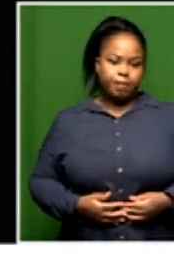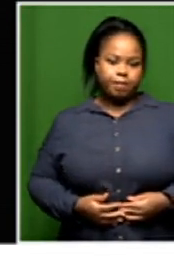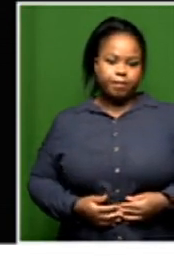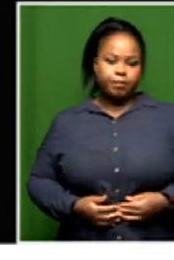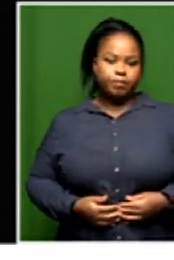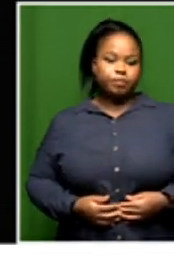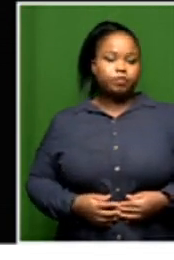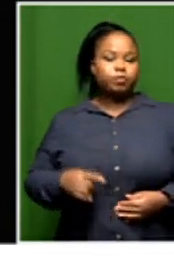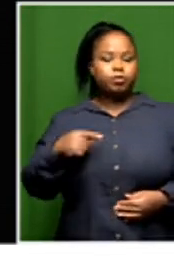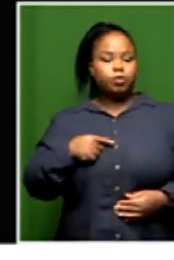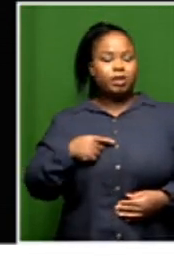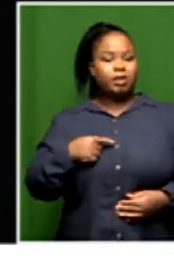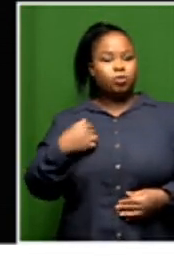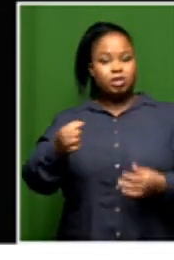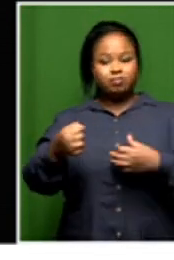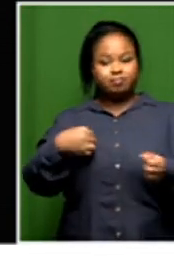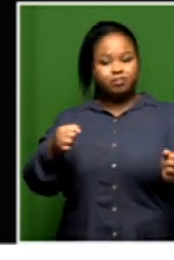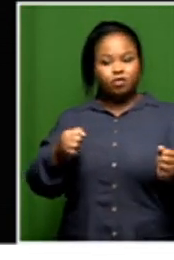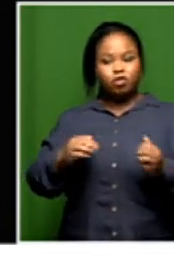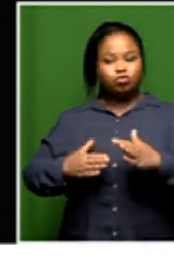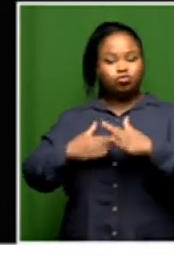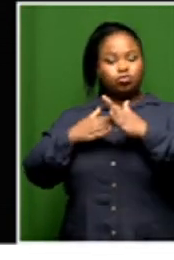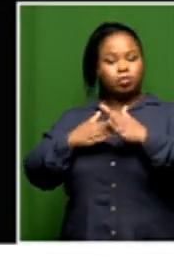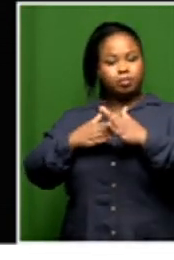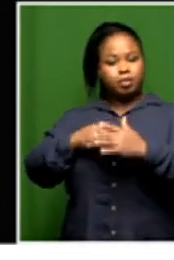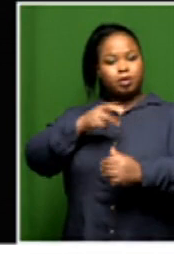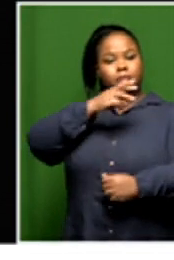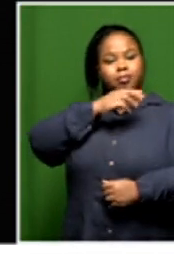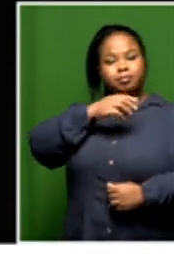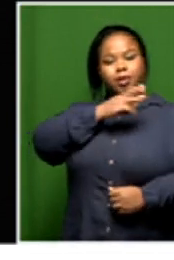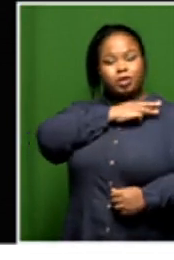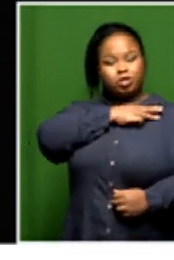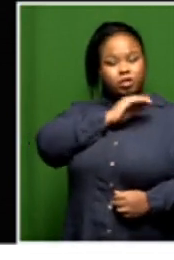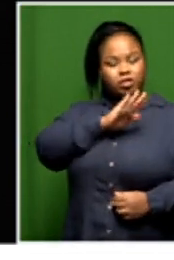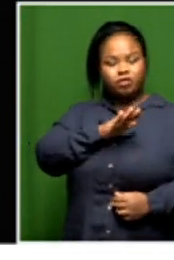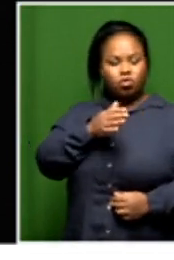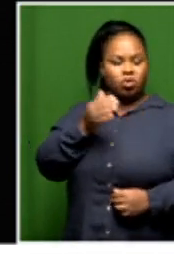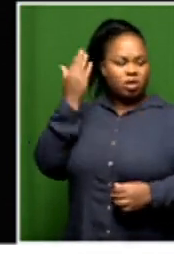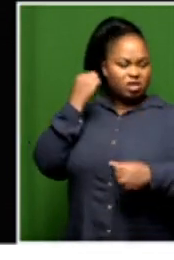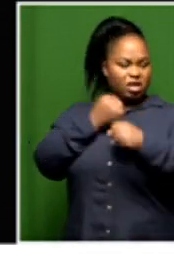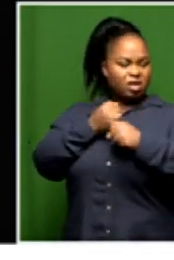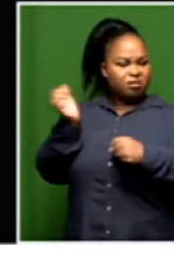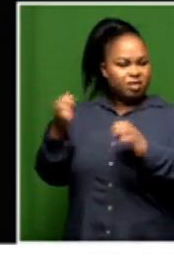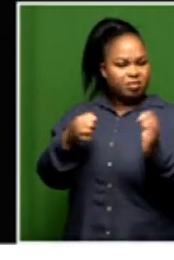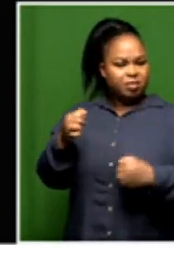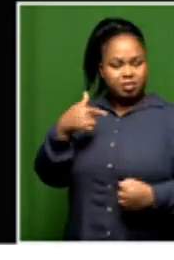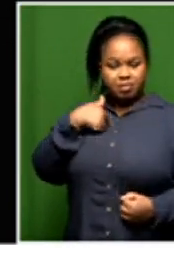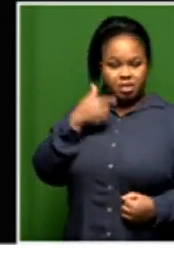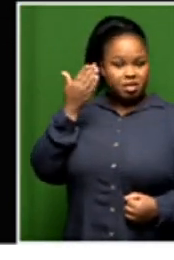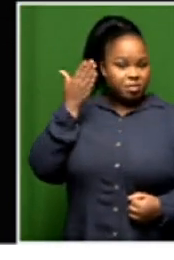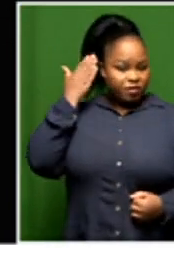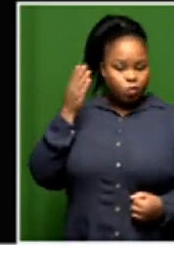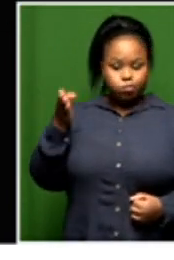The appointments that have been made of senior officers and senior management over the years, and I come from KwaZulu